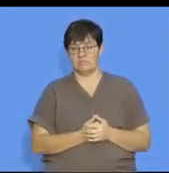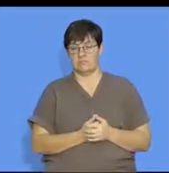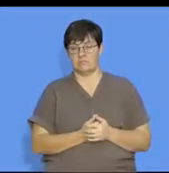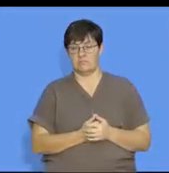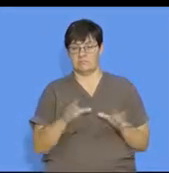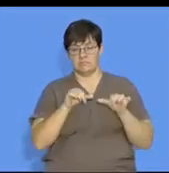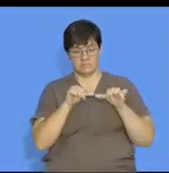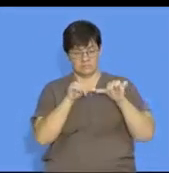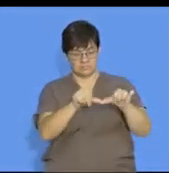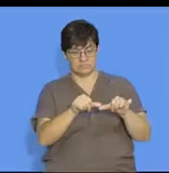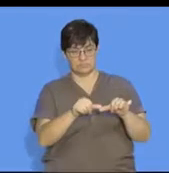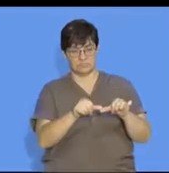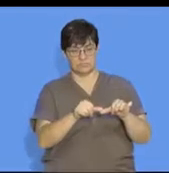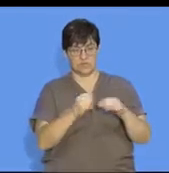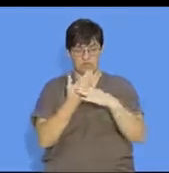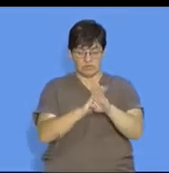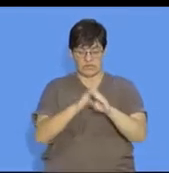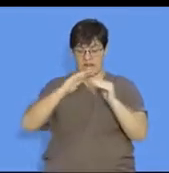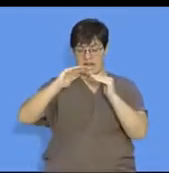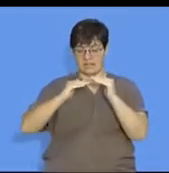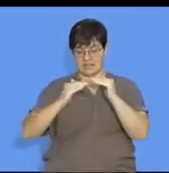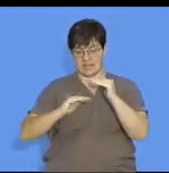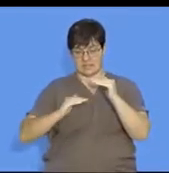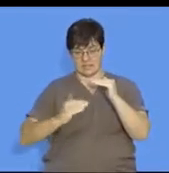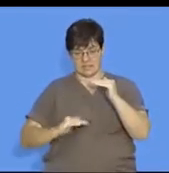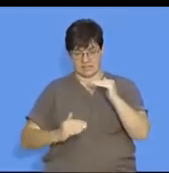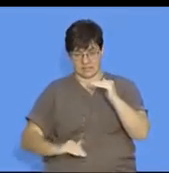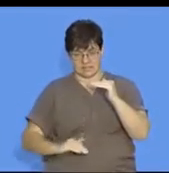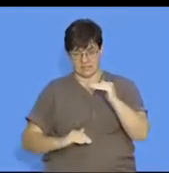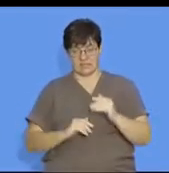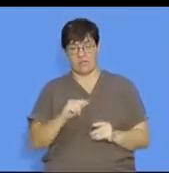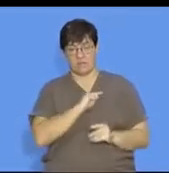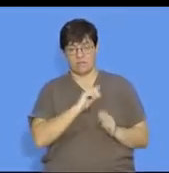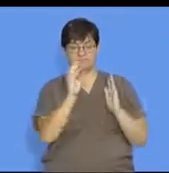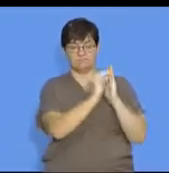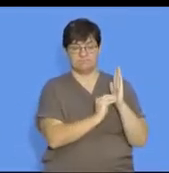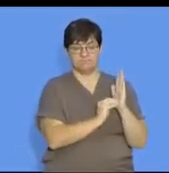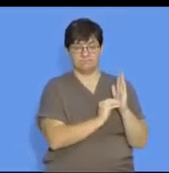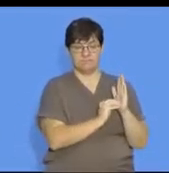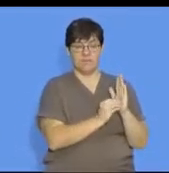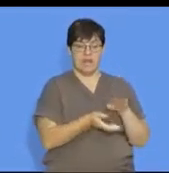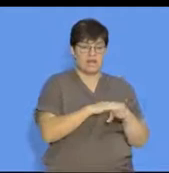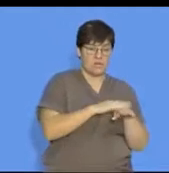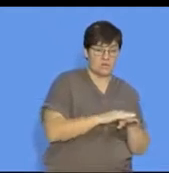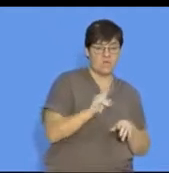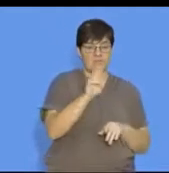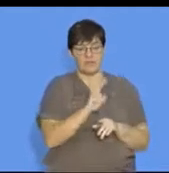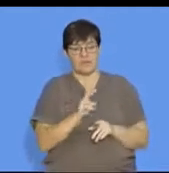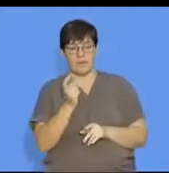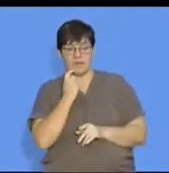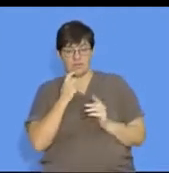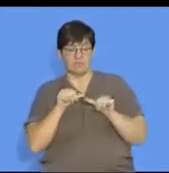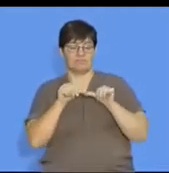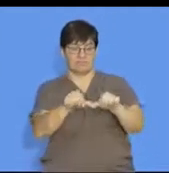take our readings. So as we continue to decrease the resistance of the resistor while the recording of current and voltage across the